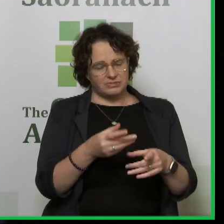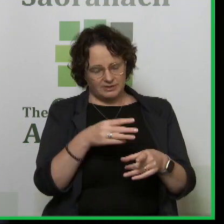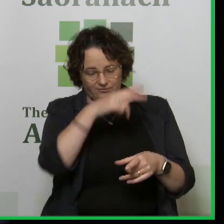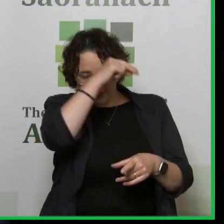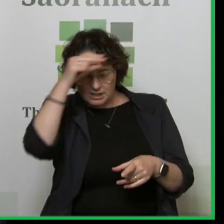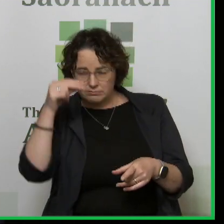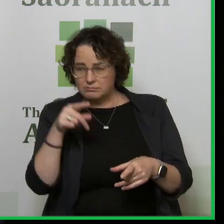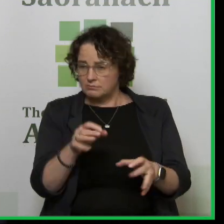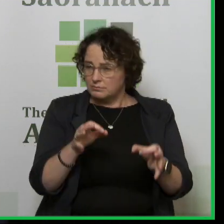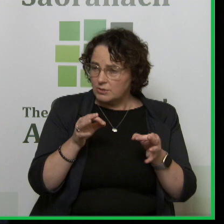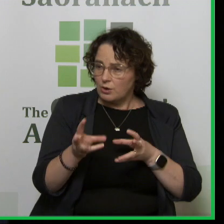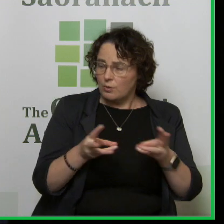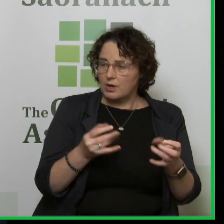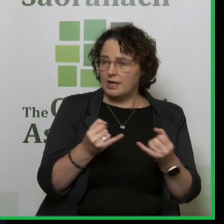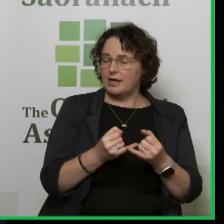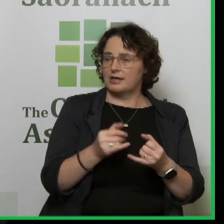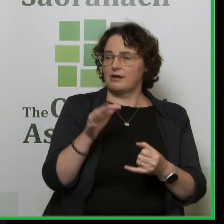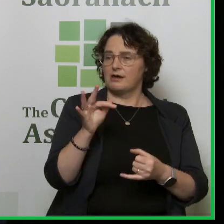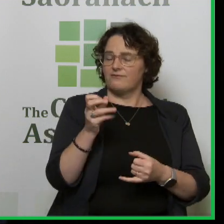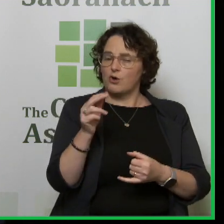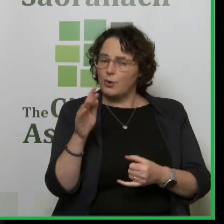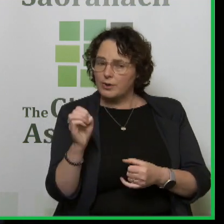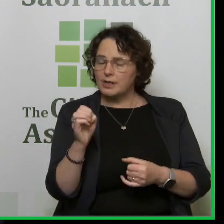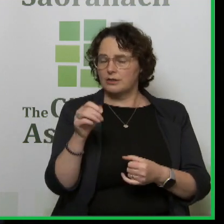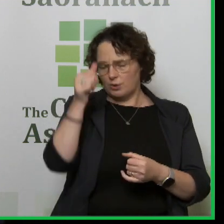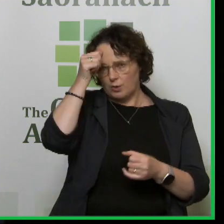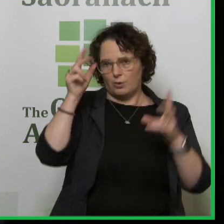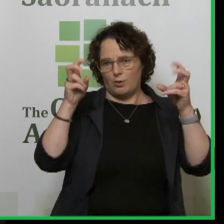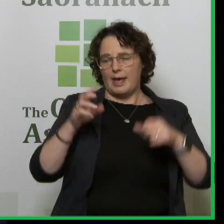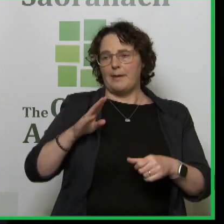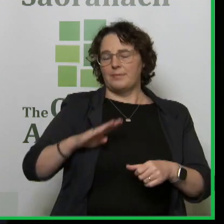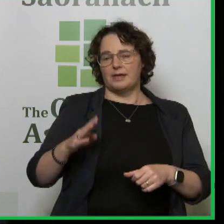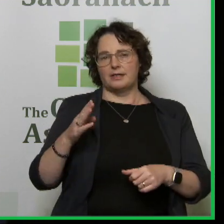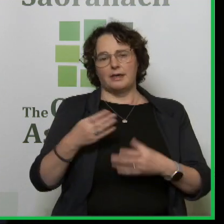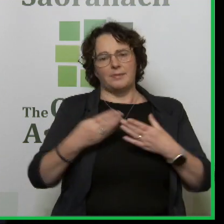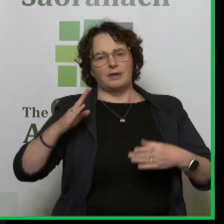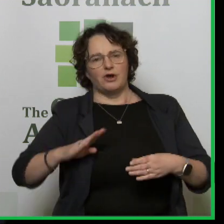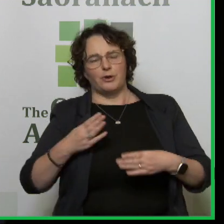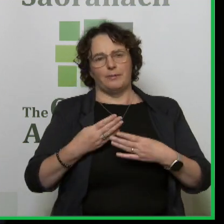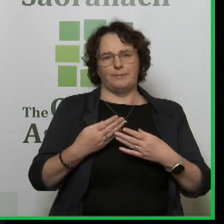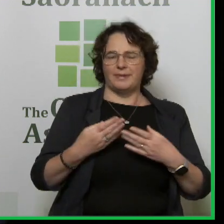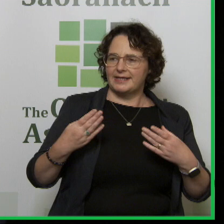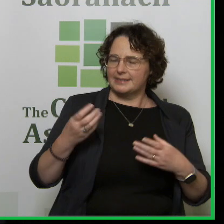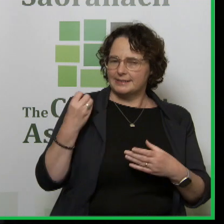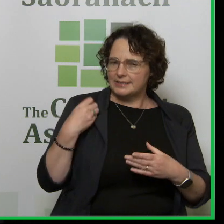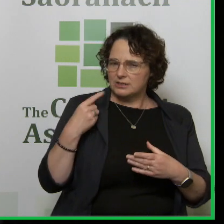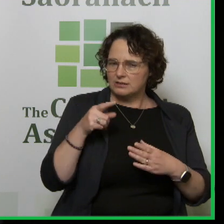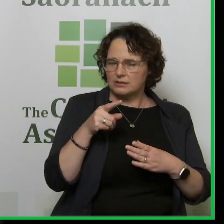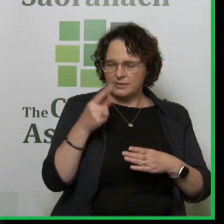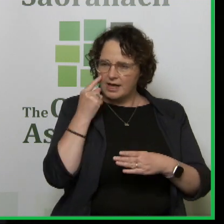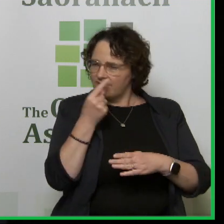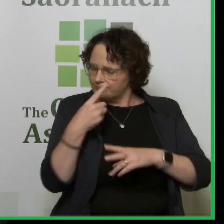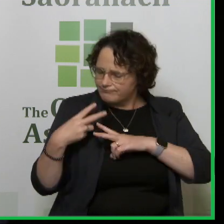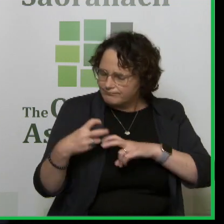excellent work that organisations like Feroiga have done around things like Big Brothers Big Sisters programme, where it was randomised controlled trial evidence research, which